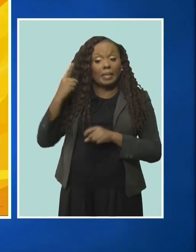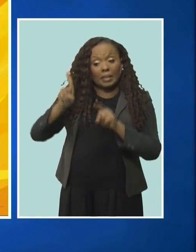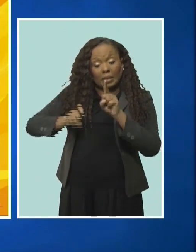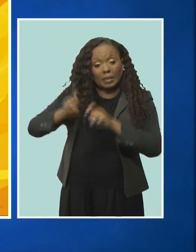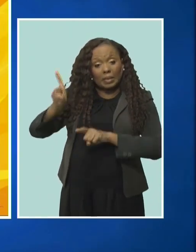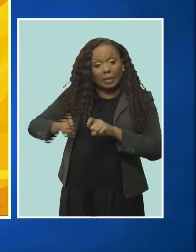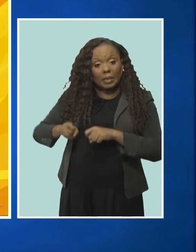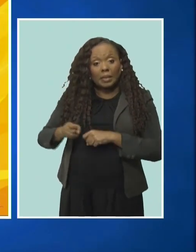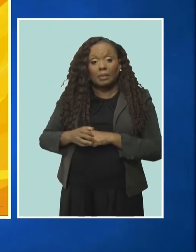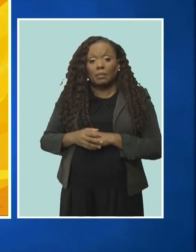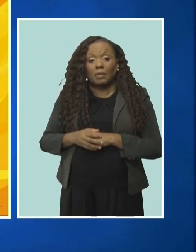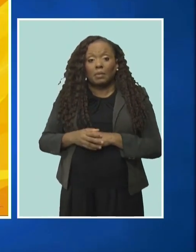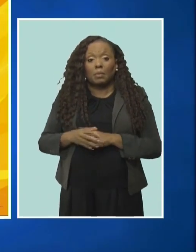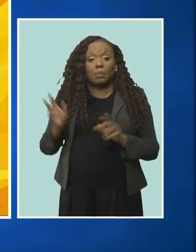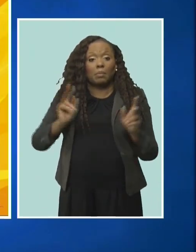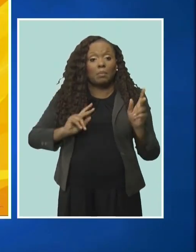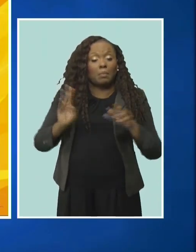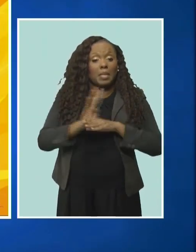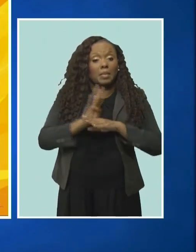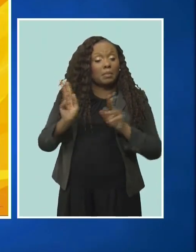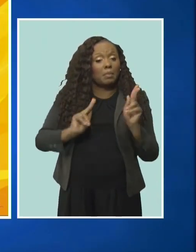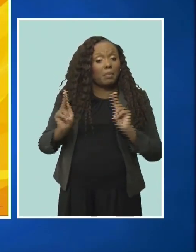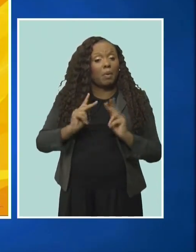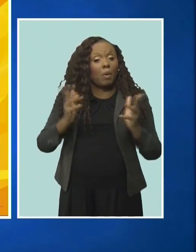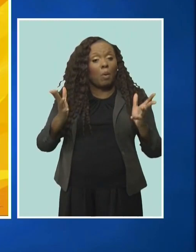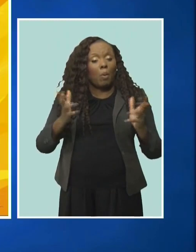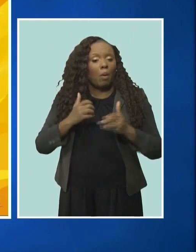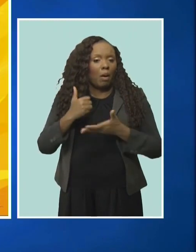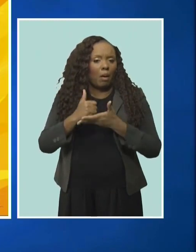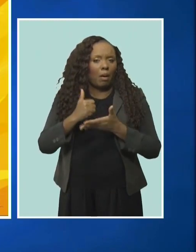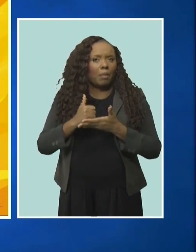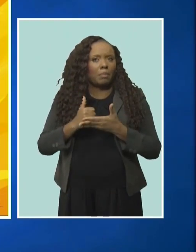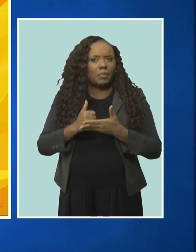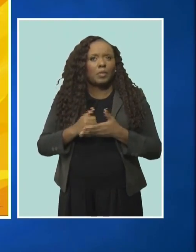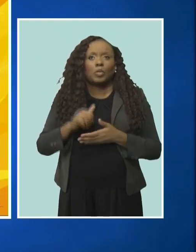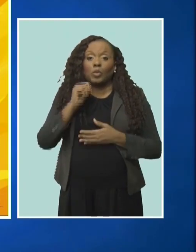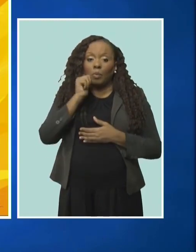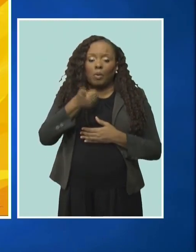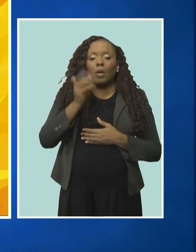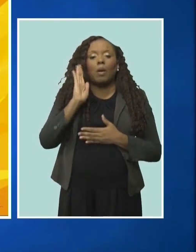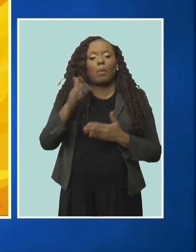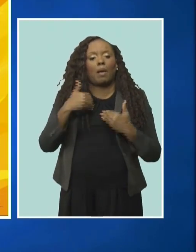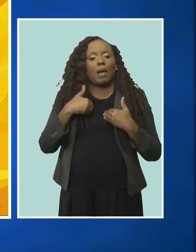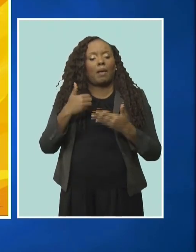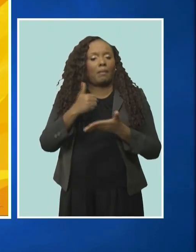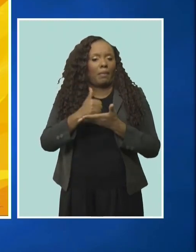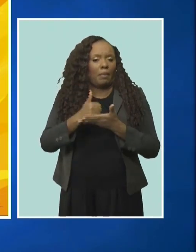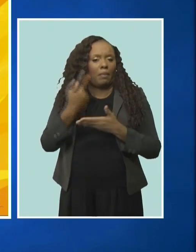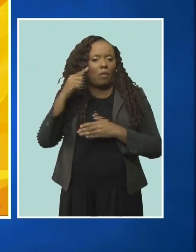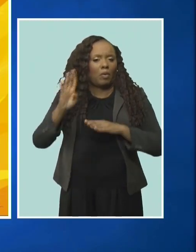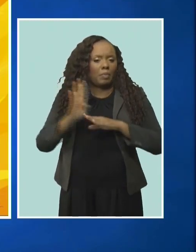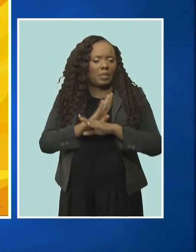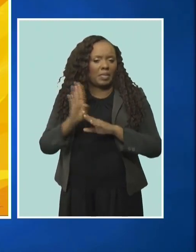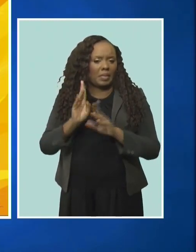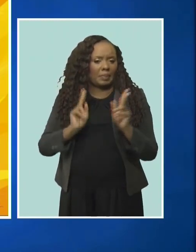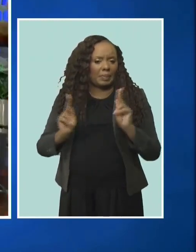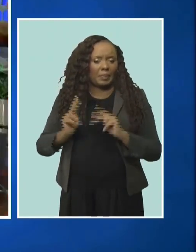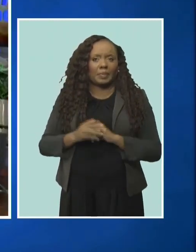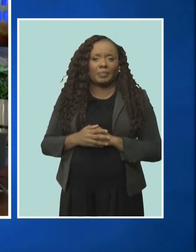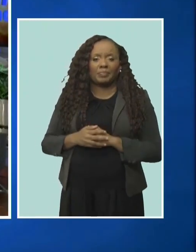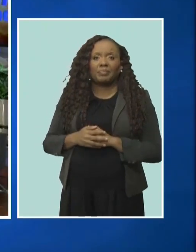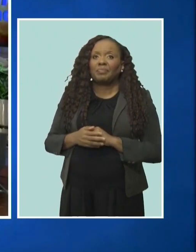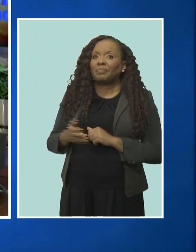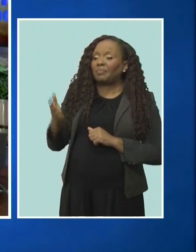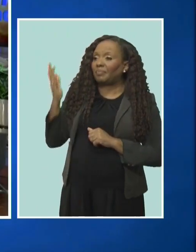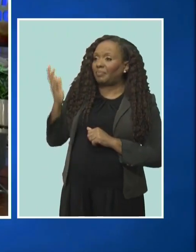areas where help is being sought by business people. She was also speaking as a guest on Morning Barbados. When they come